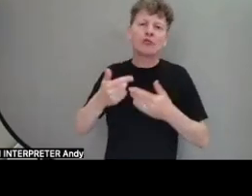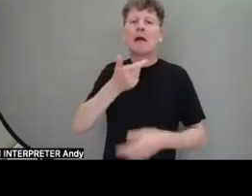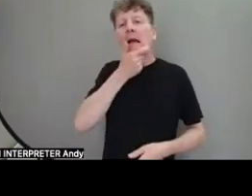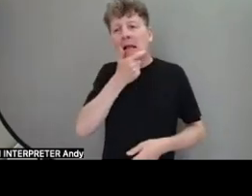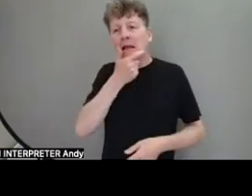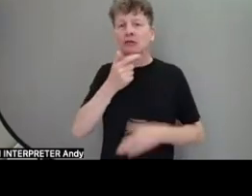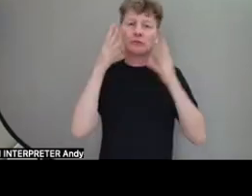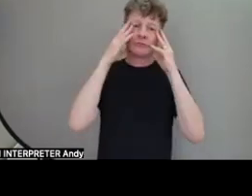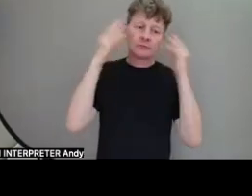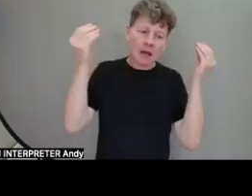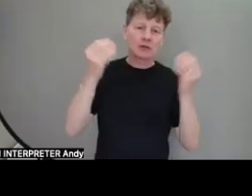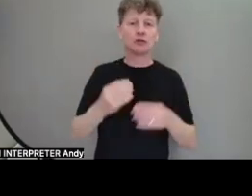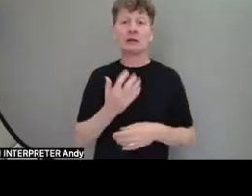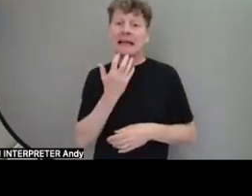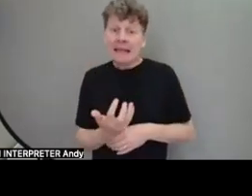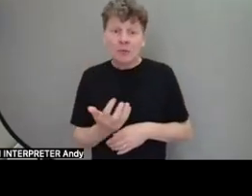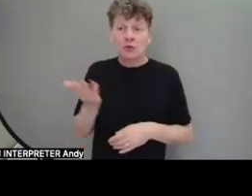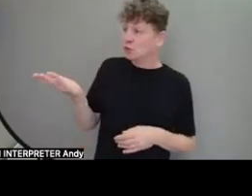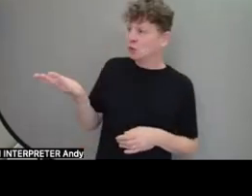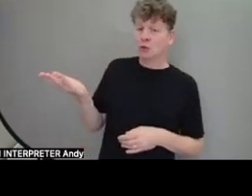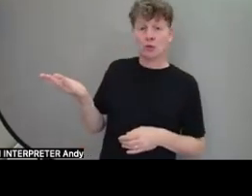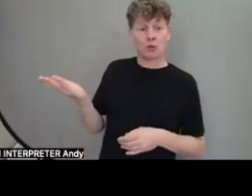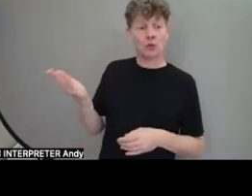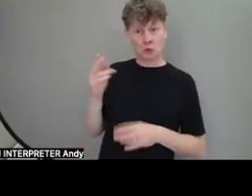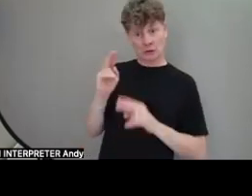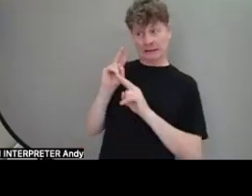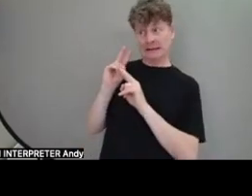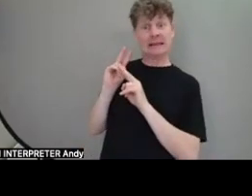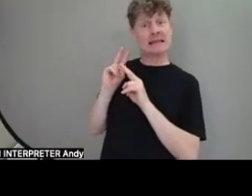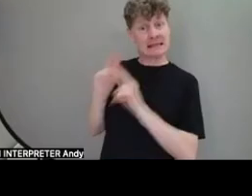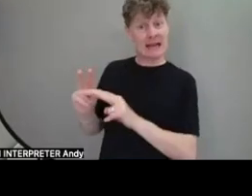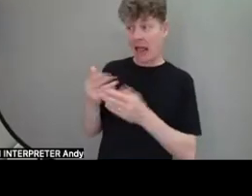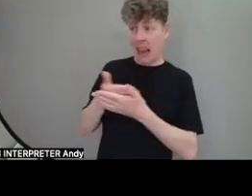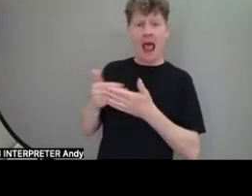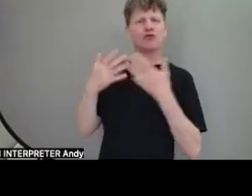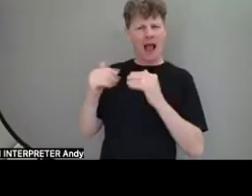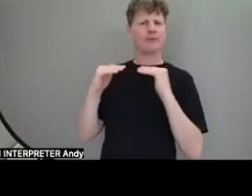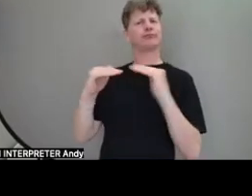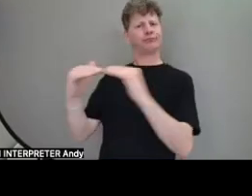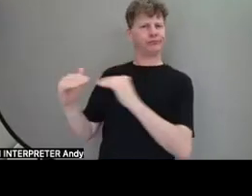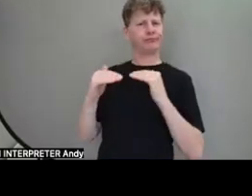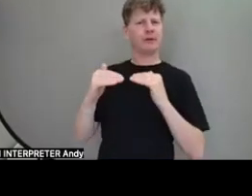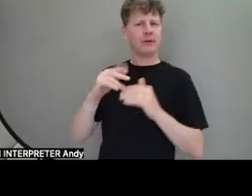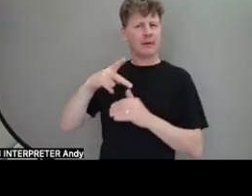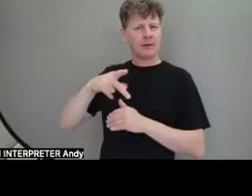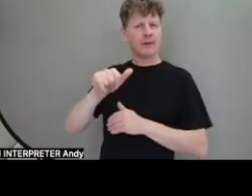Hebrew, we can actually see some consistent patterns emerging.